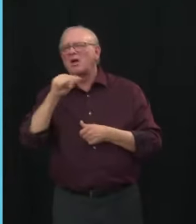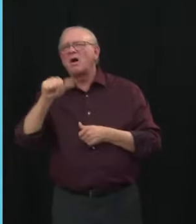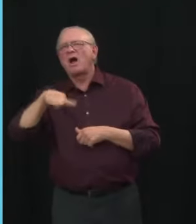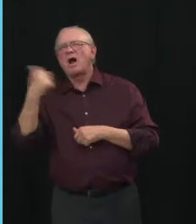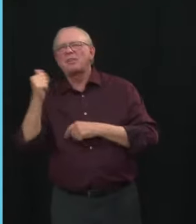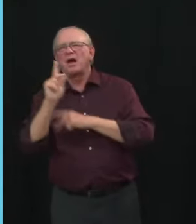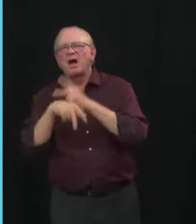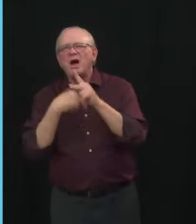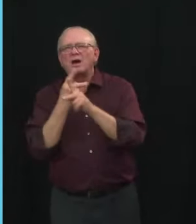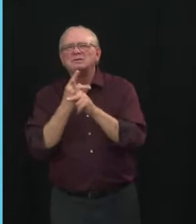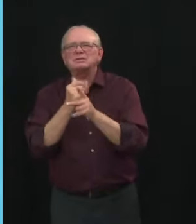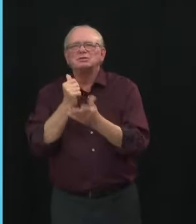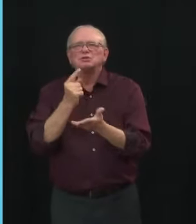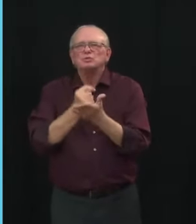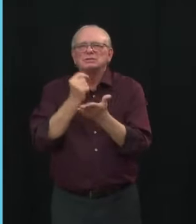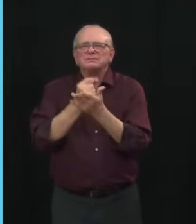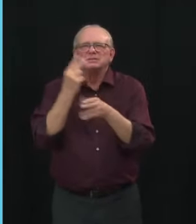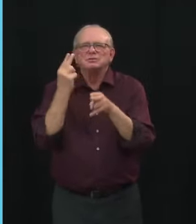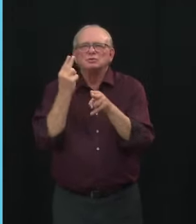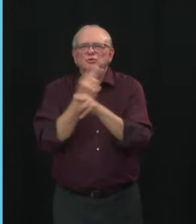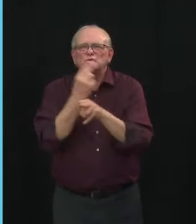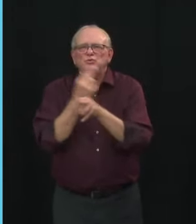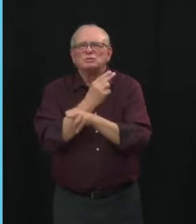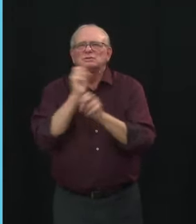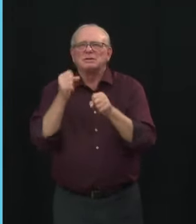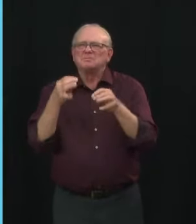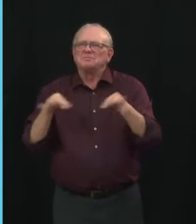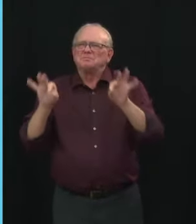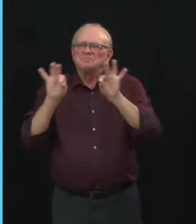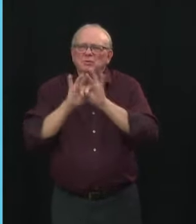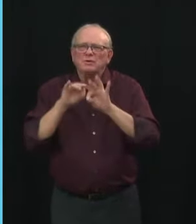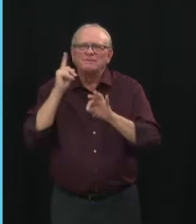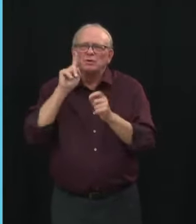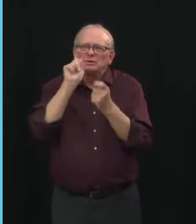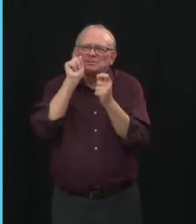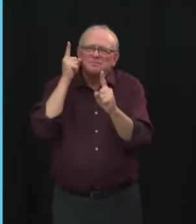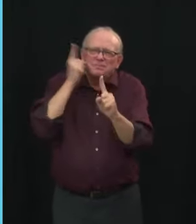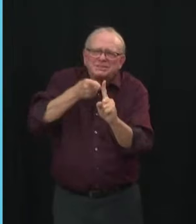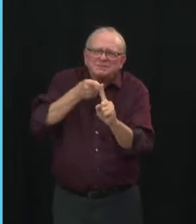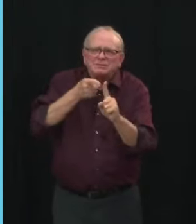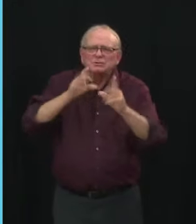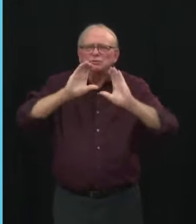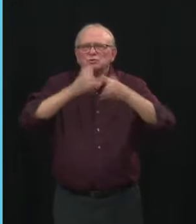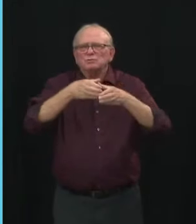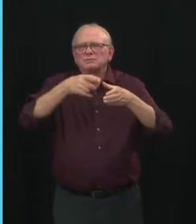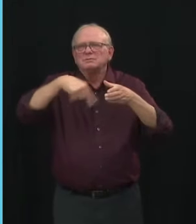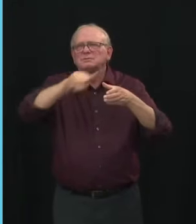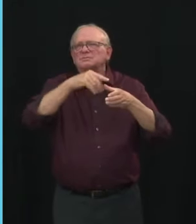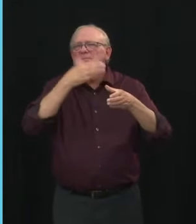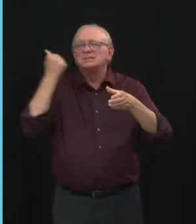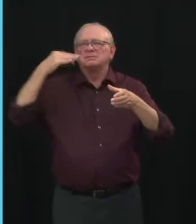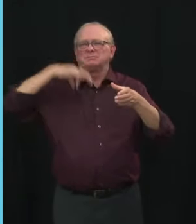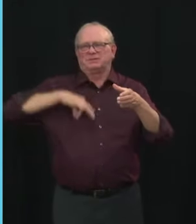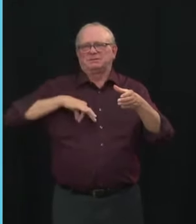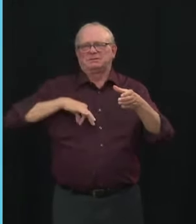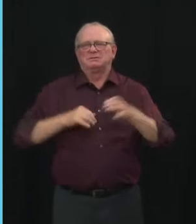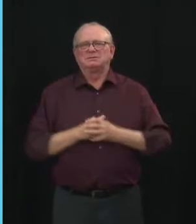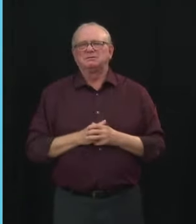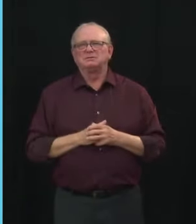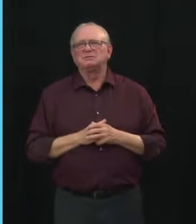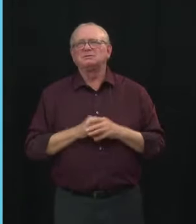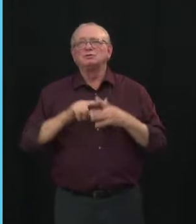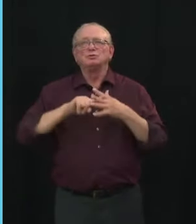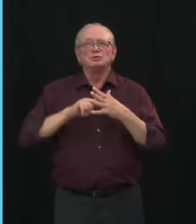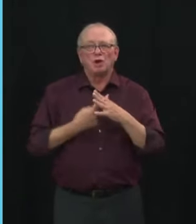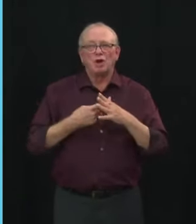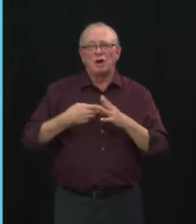the right population at the right time to get the maximum benefit. And so we are working with the National Advisory